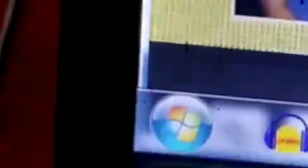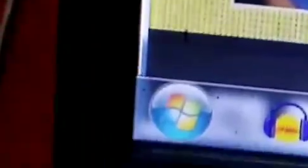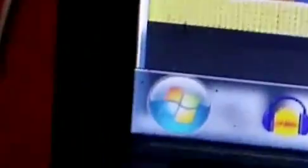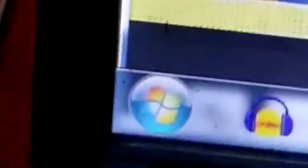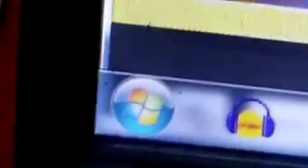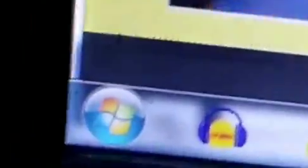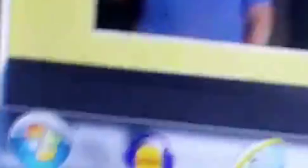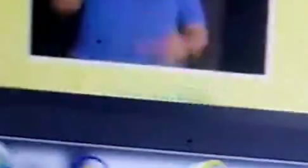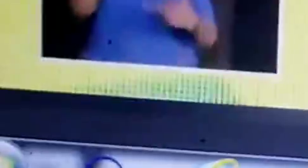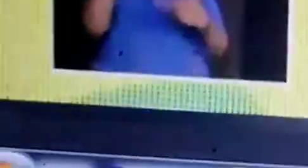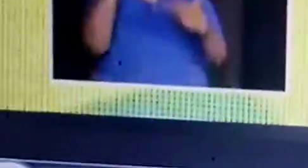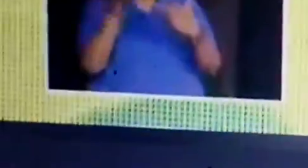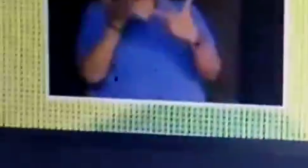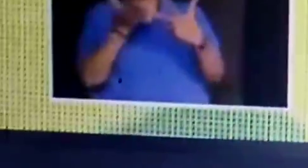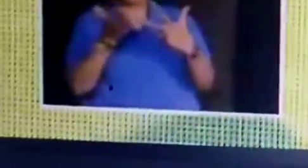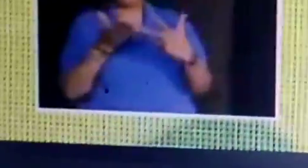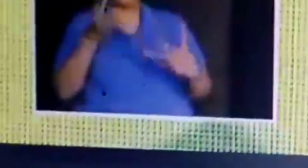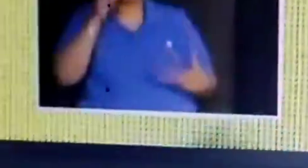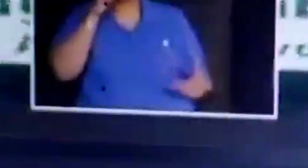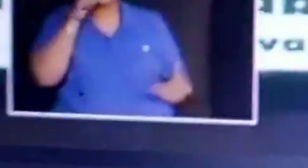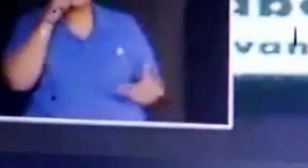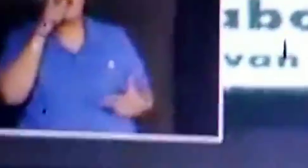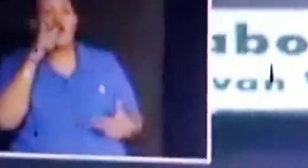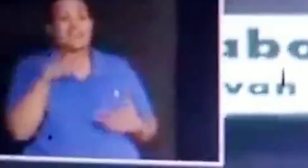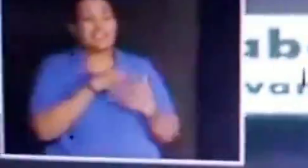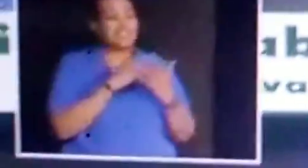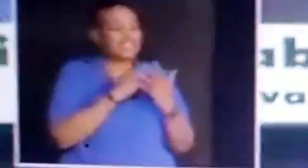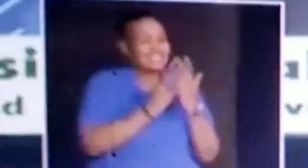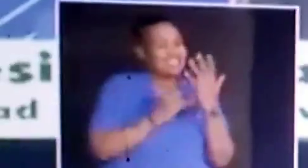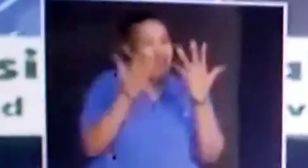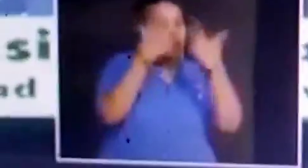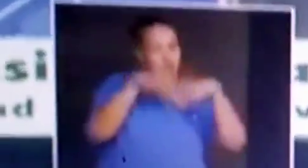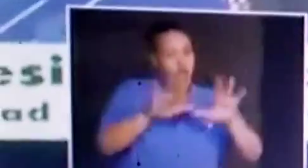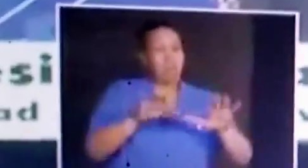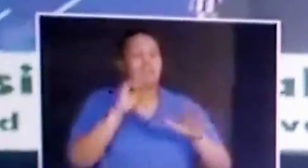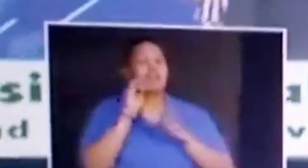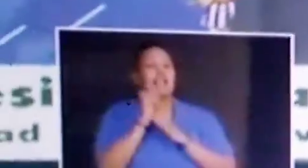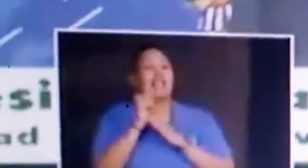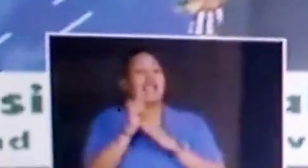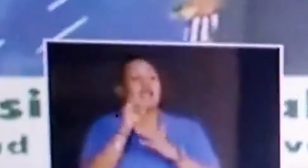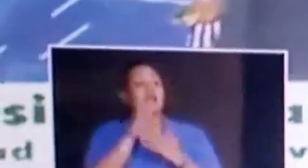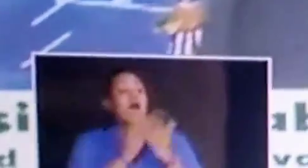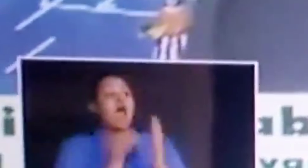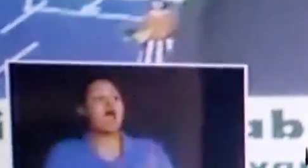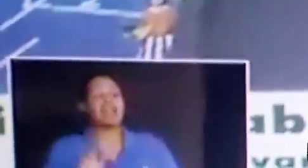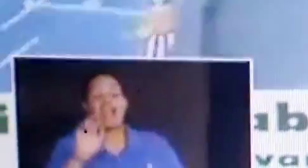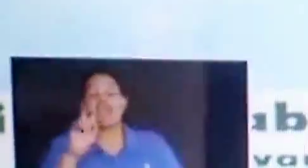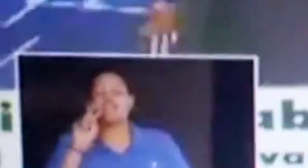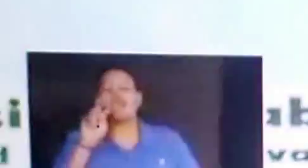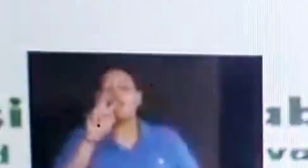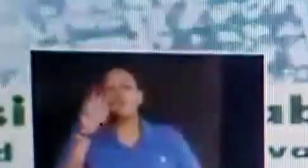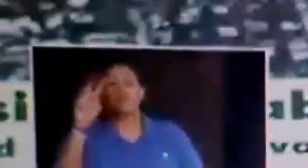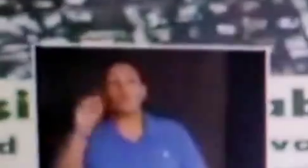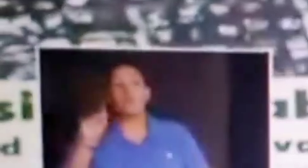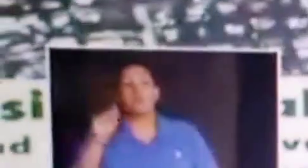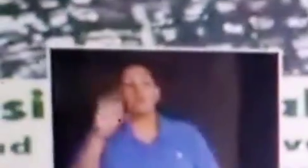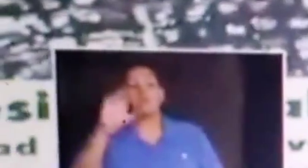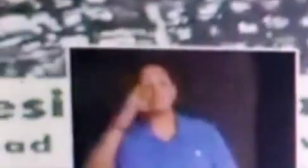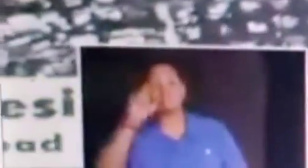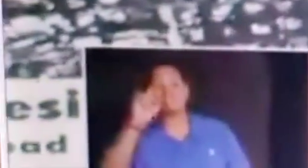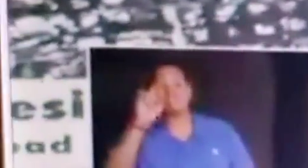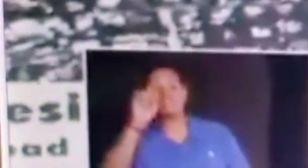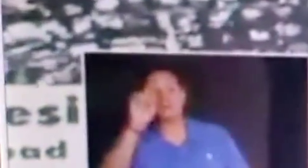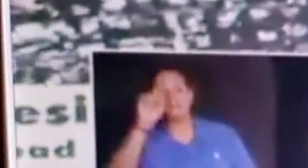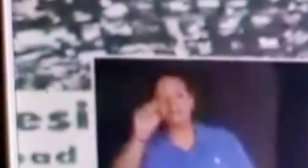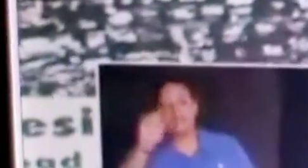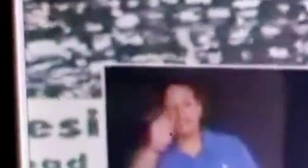Our third finalist is Design Collaborative, led by architect Evan Williams, Christopher Bent,